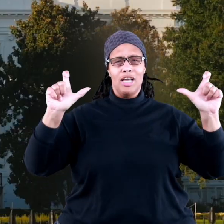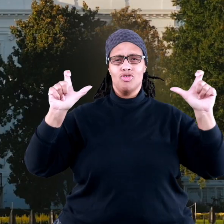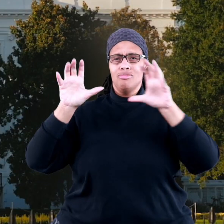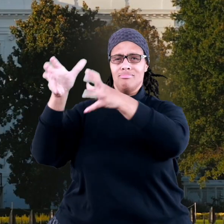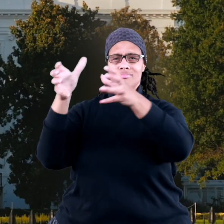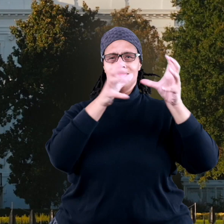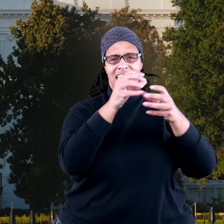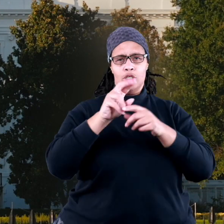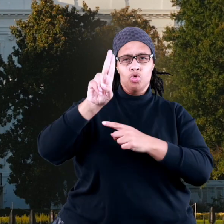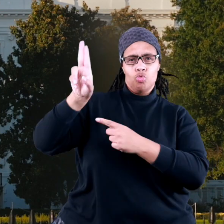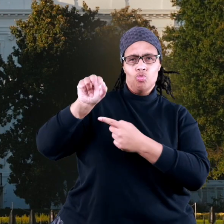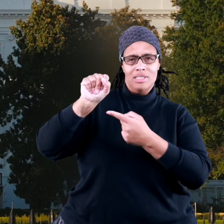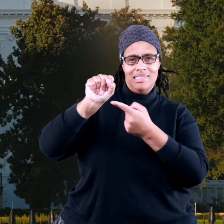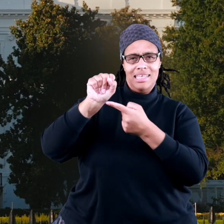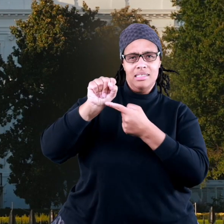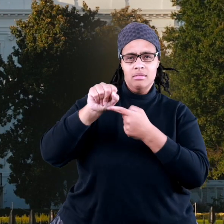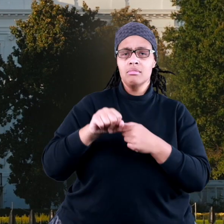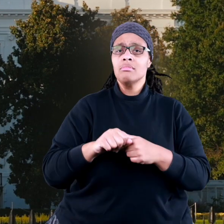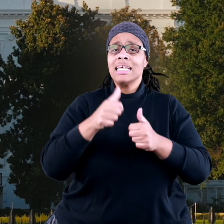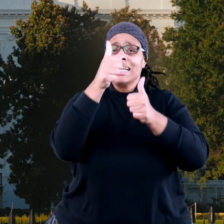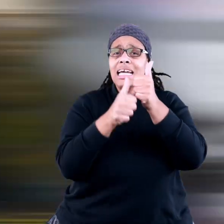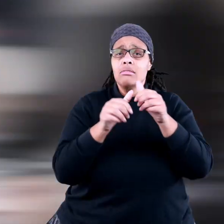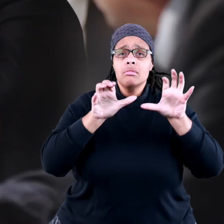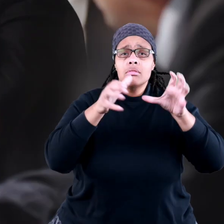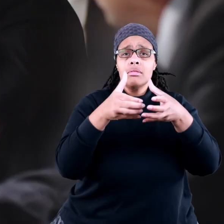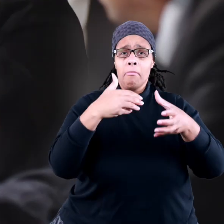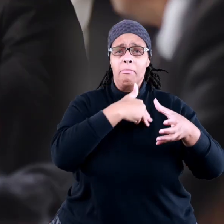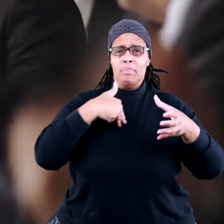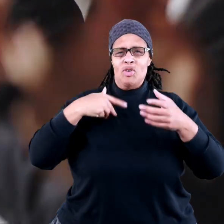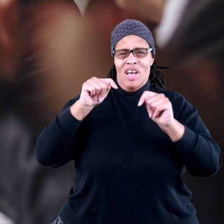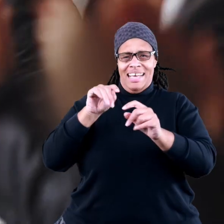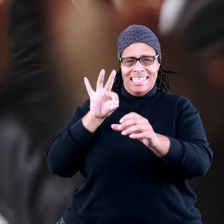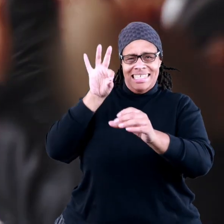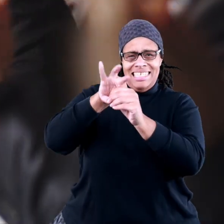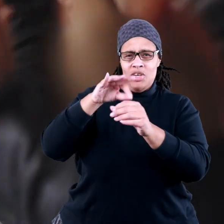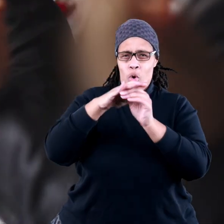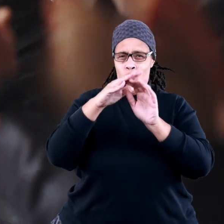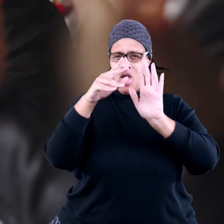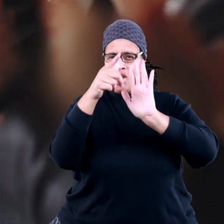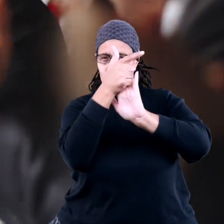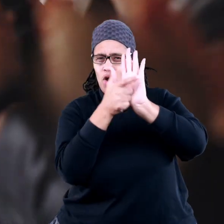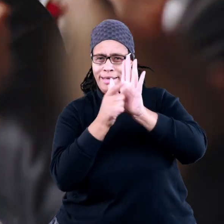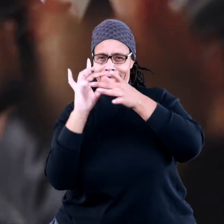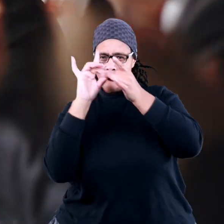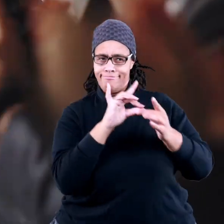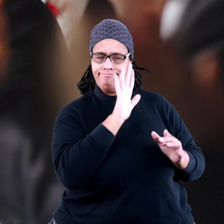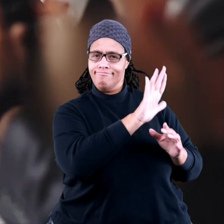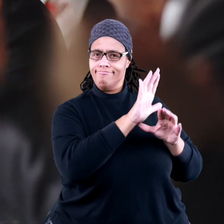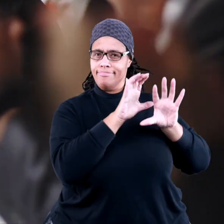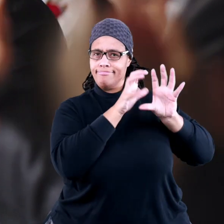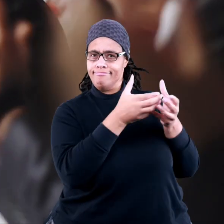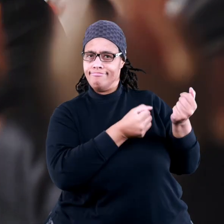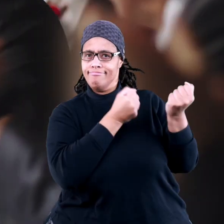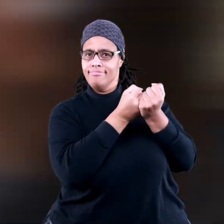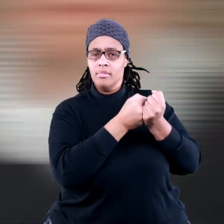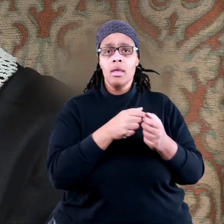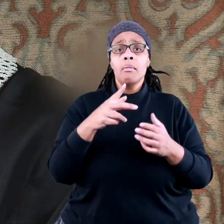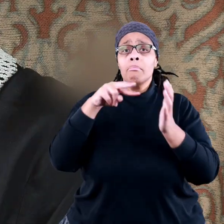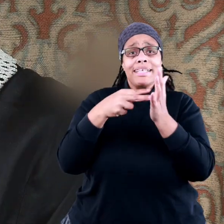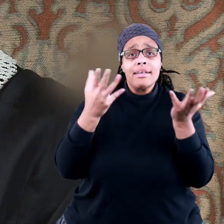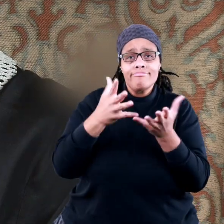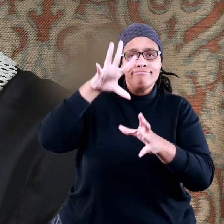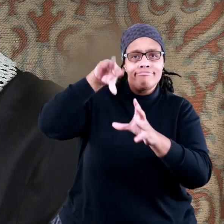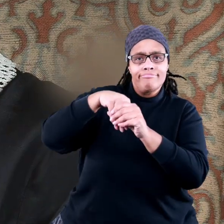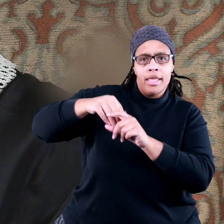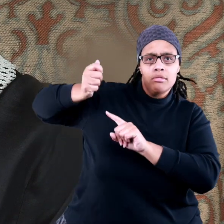major parties in the United States, and each party member tries to vote on the law in accordance with their party's platform.